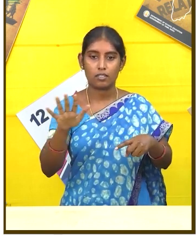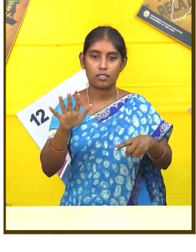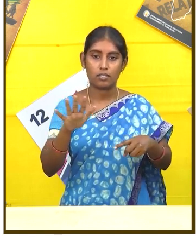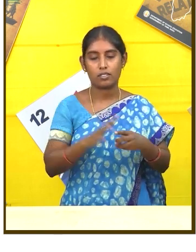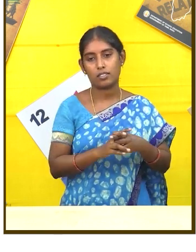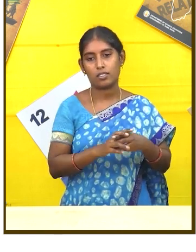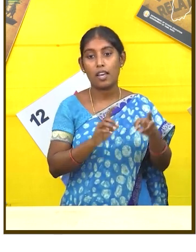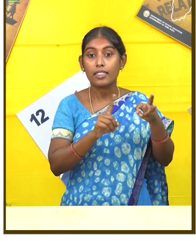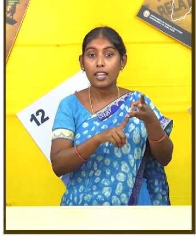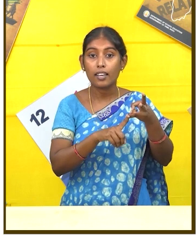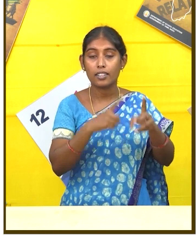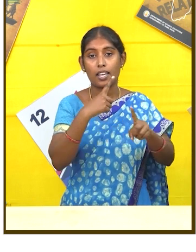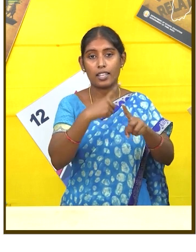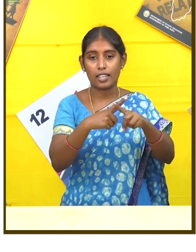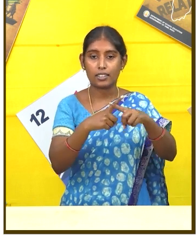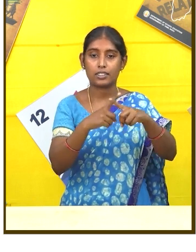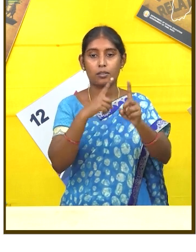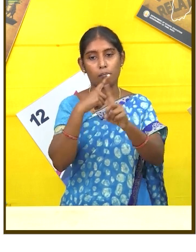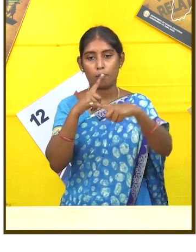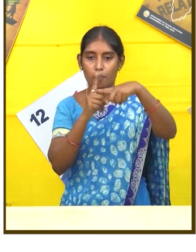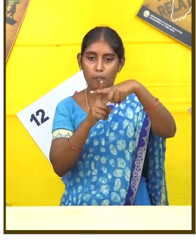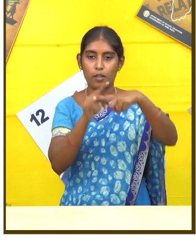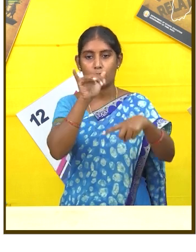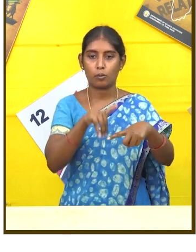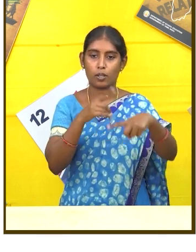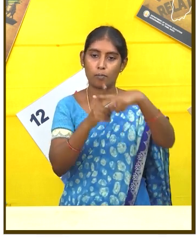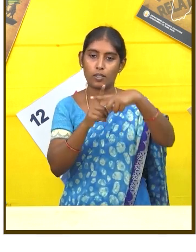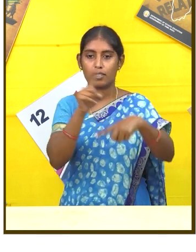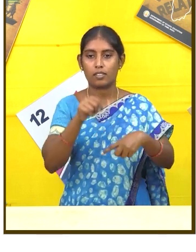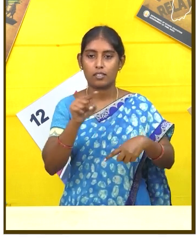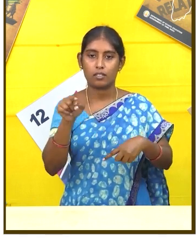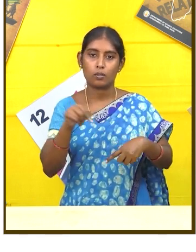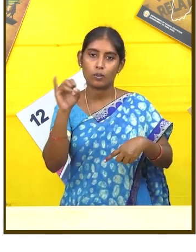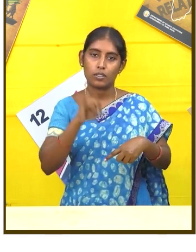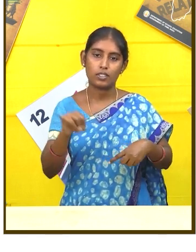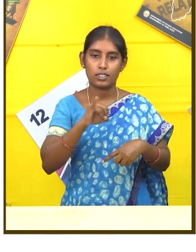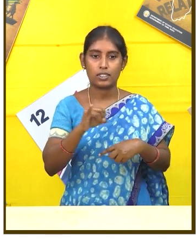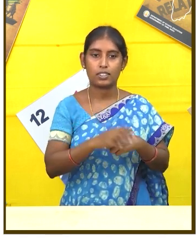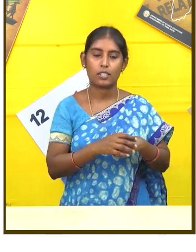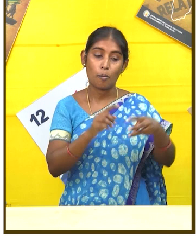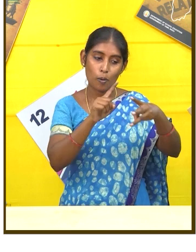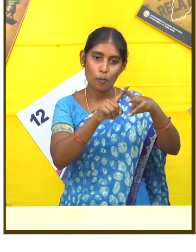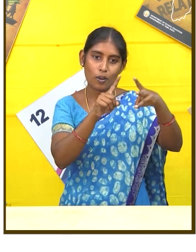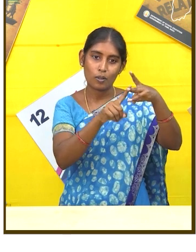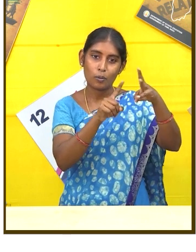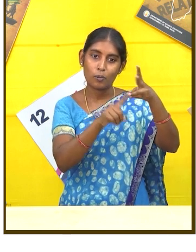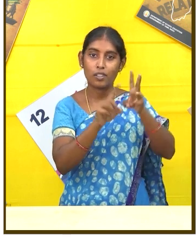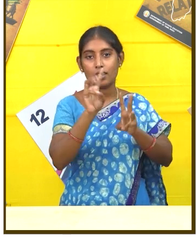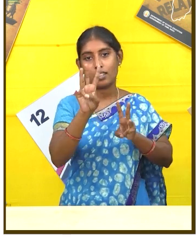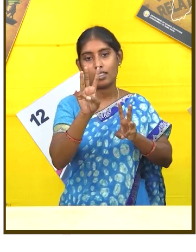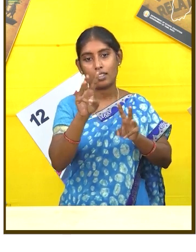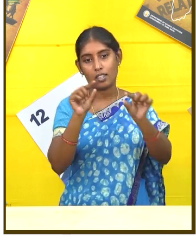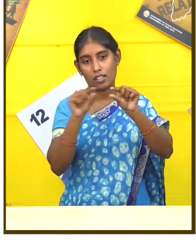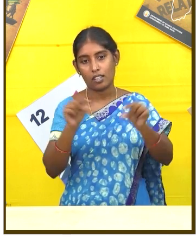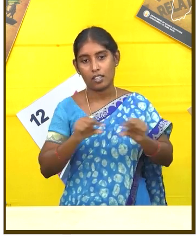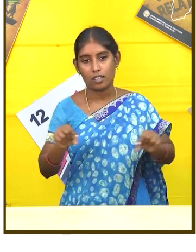2. Then the third one is x plus y plus z equal to 6. Take it as equation 3. Now